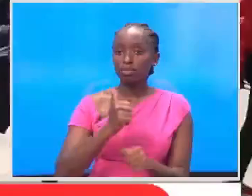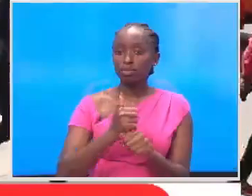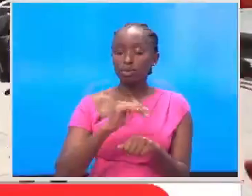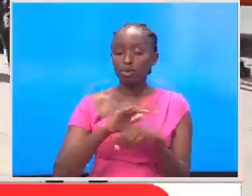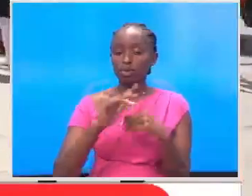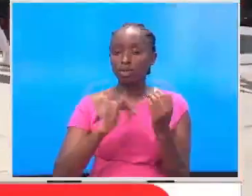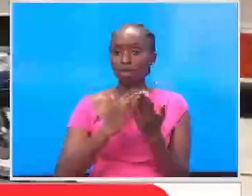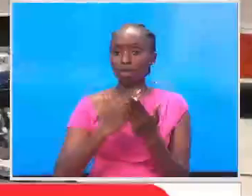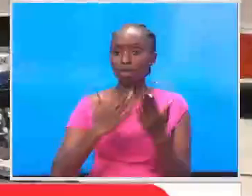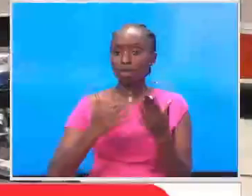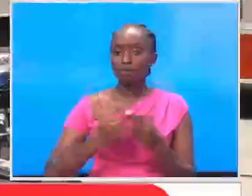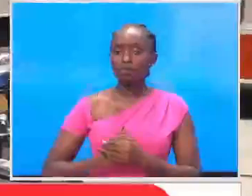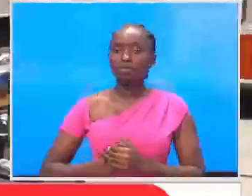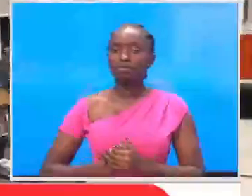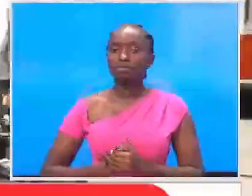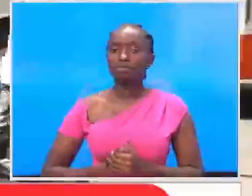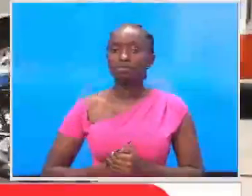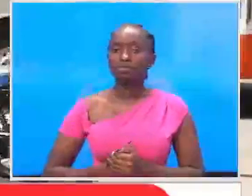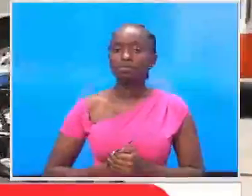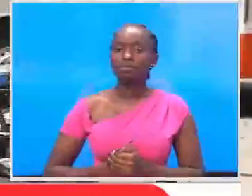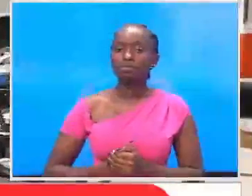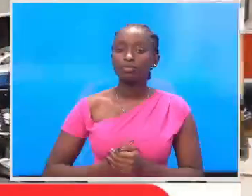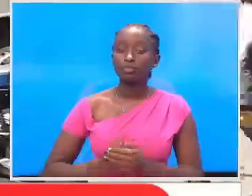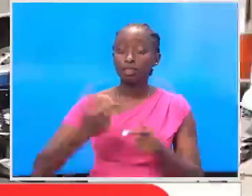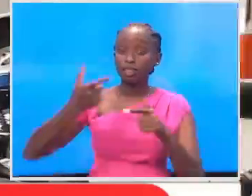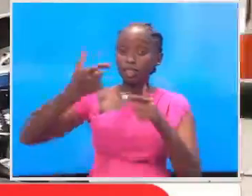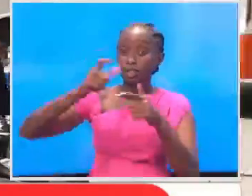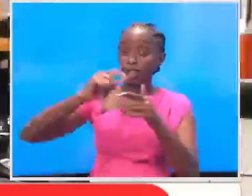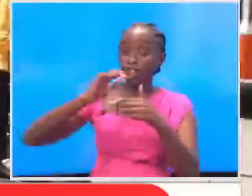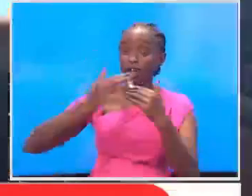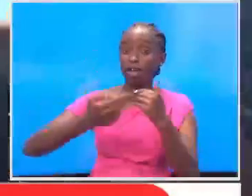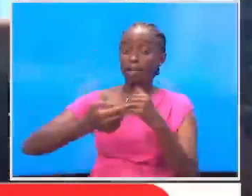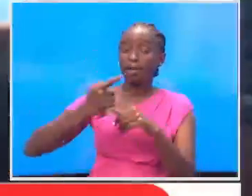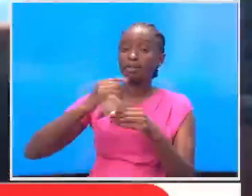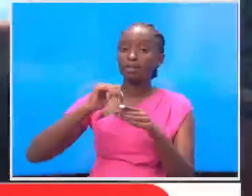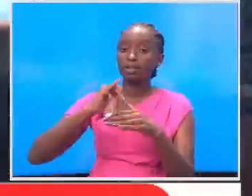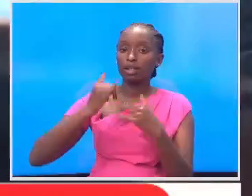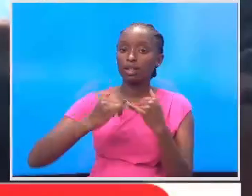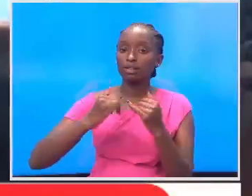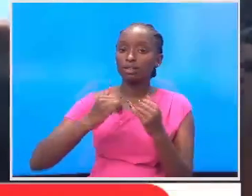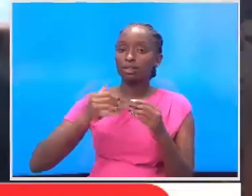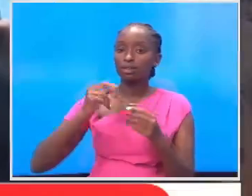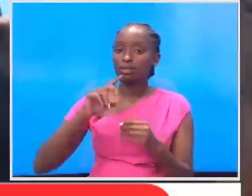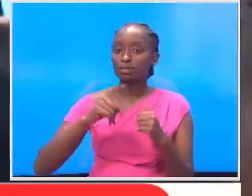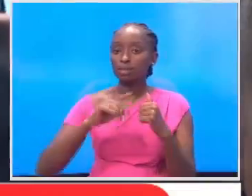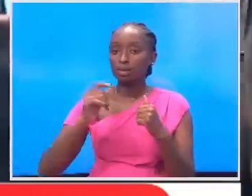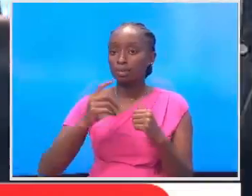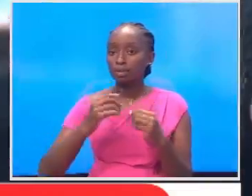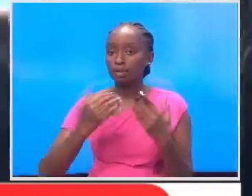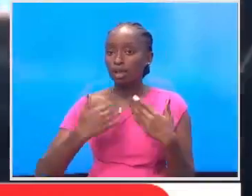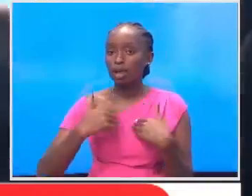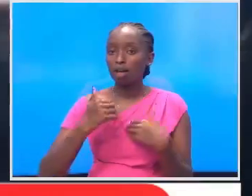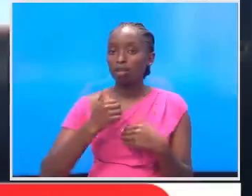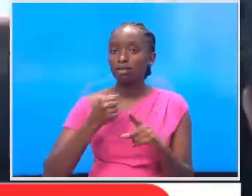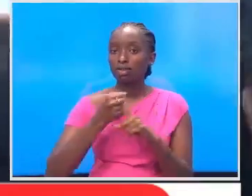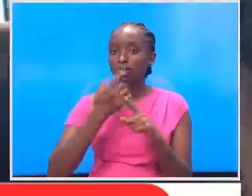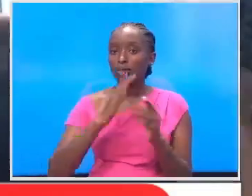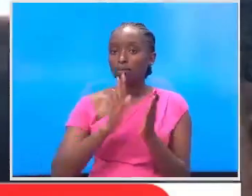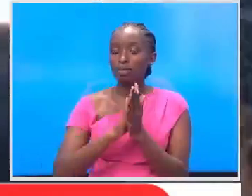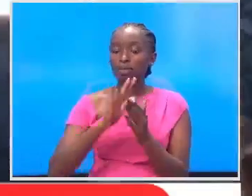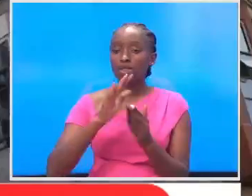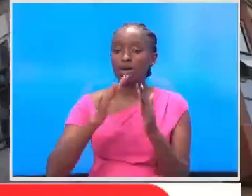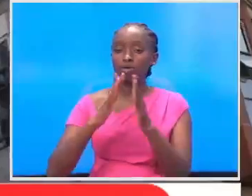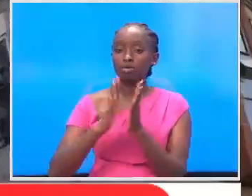The inflation rate this past month rose to 6.9%, hitting hard the price of household commodities and